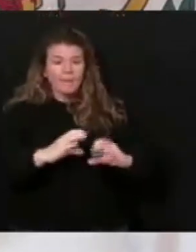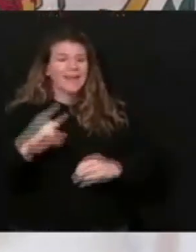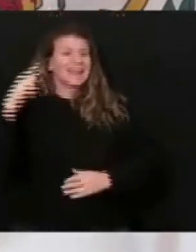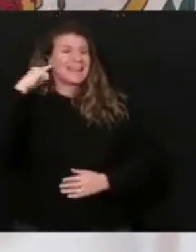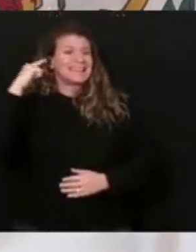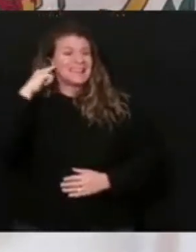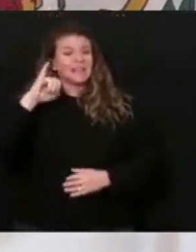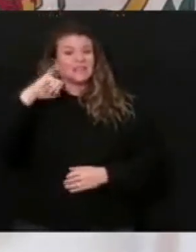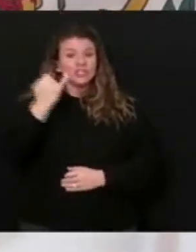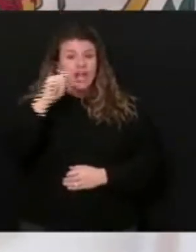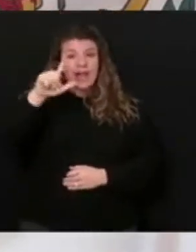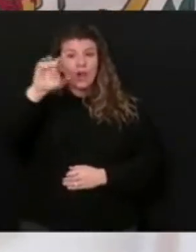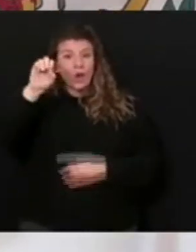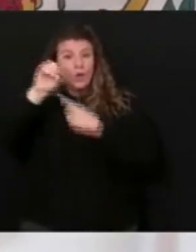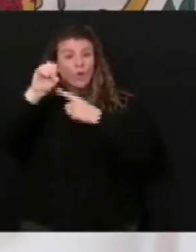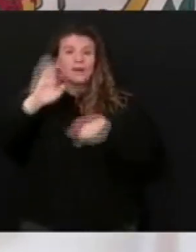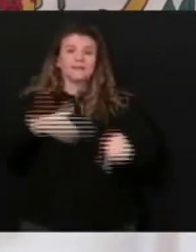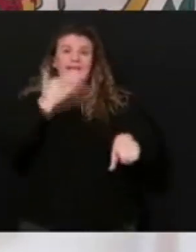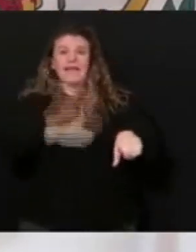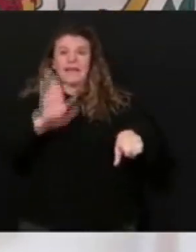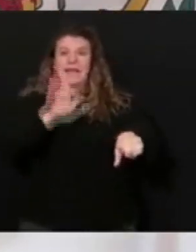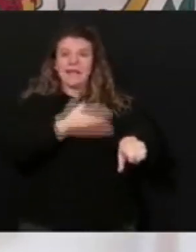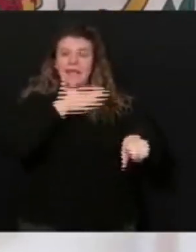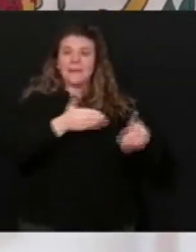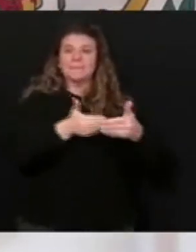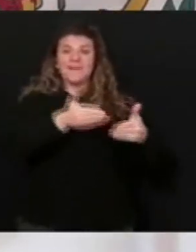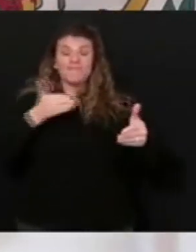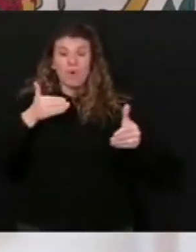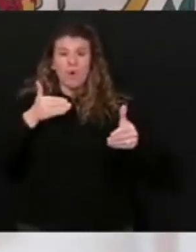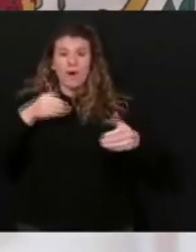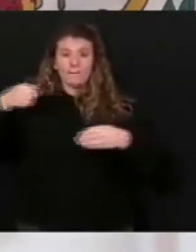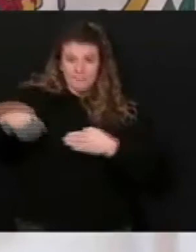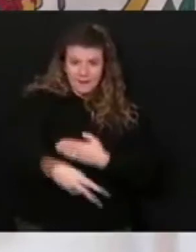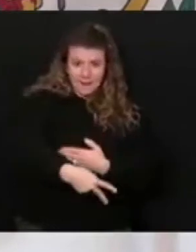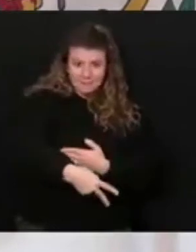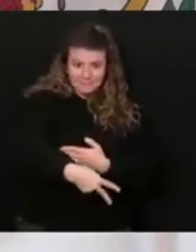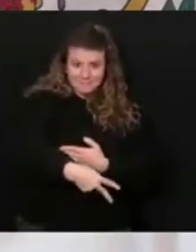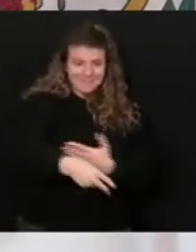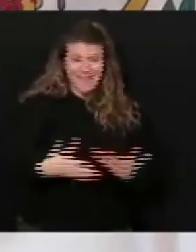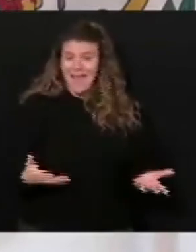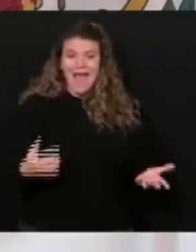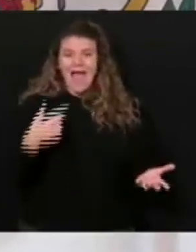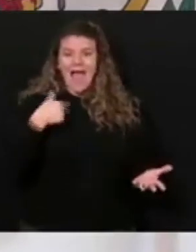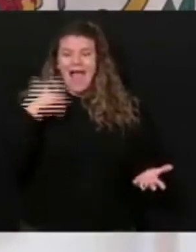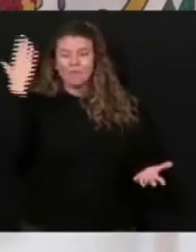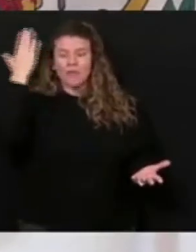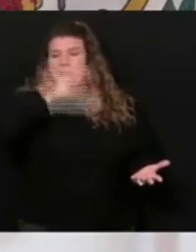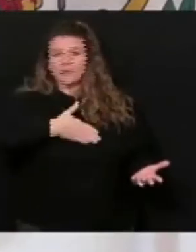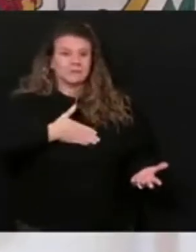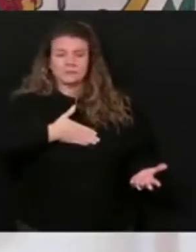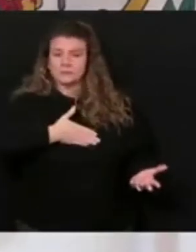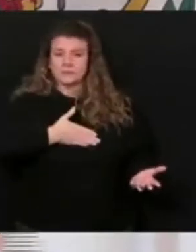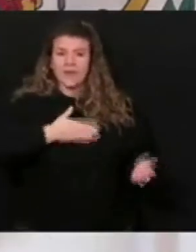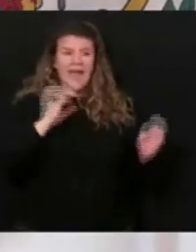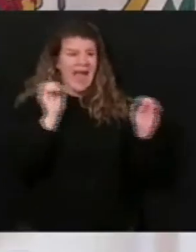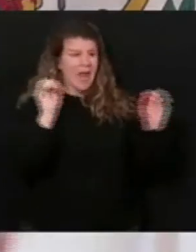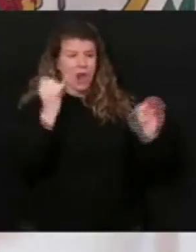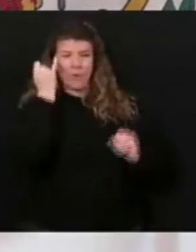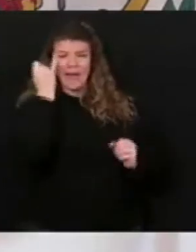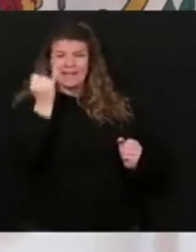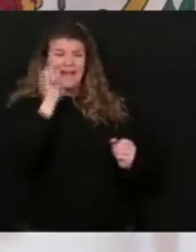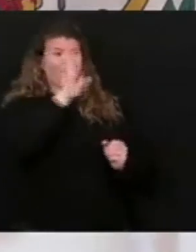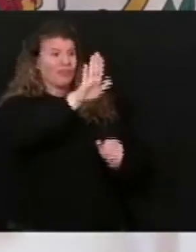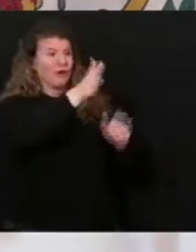sing. Now, I had no clue about all the preparations, all the different things